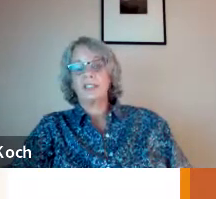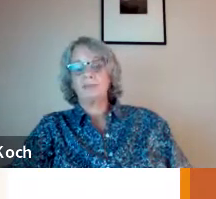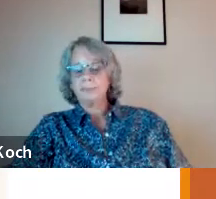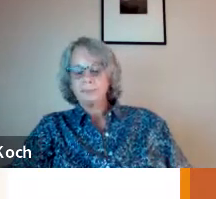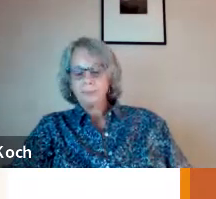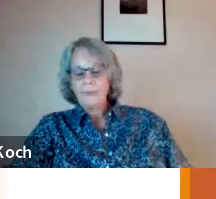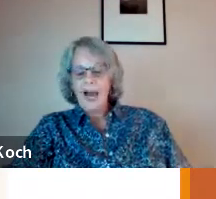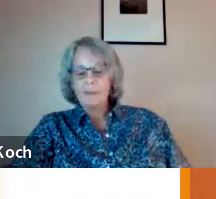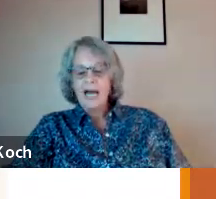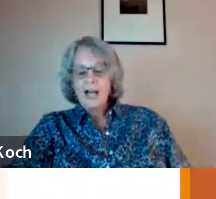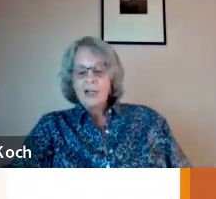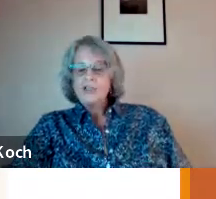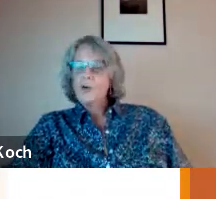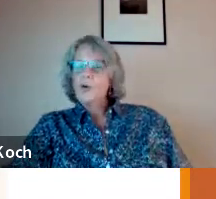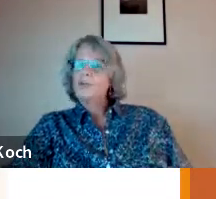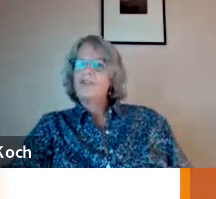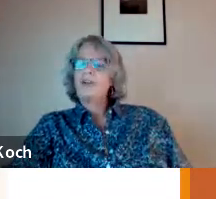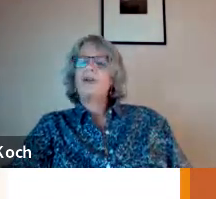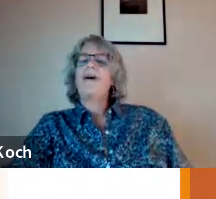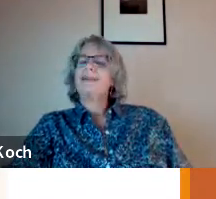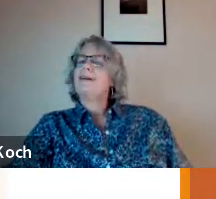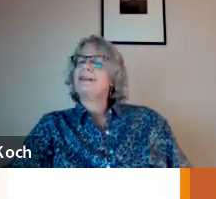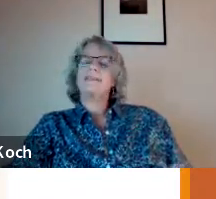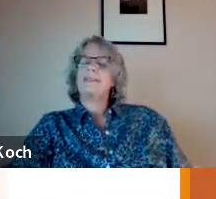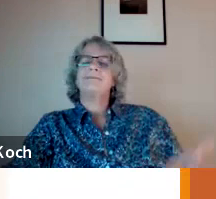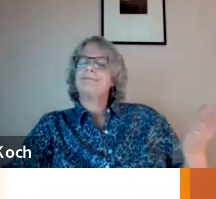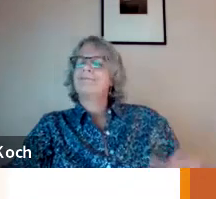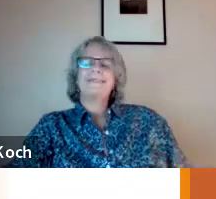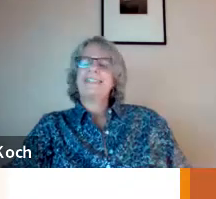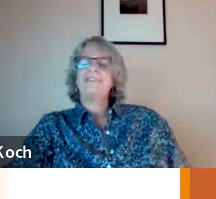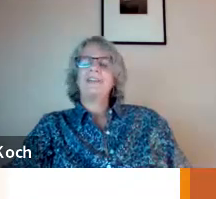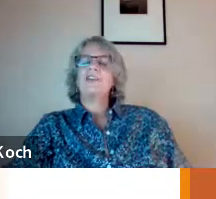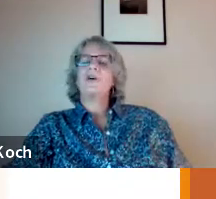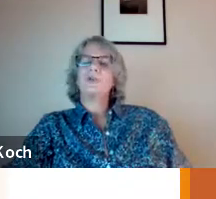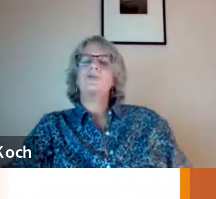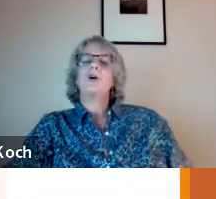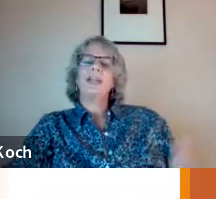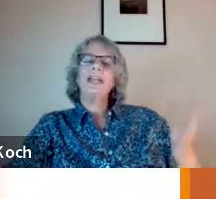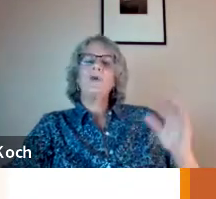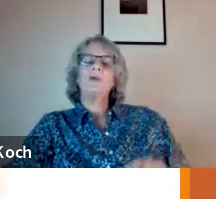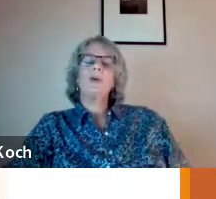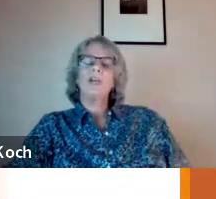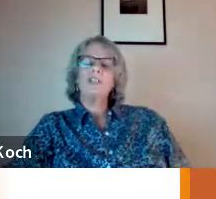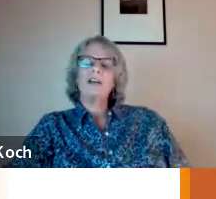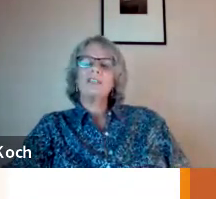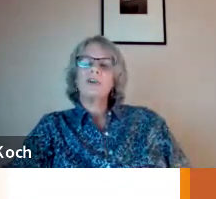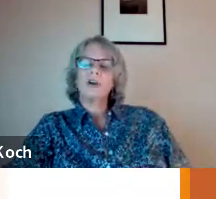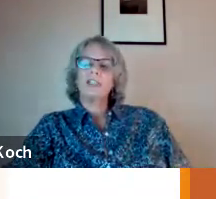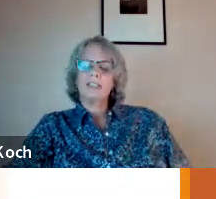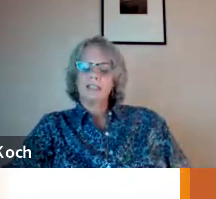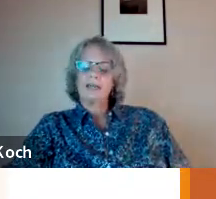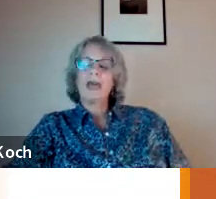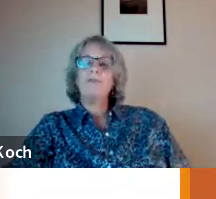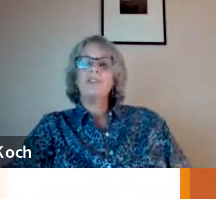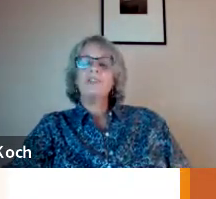care facility. So it was very, very odd to us that Dave had to go so far. But anyway, we reach out to the